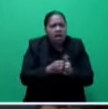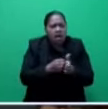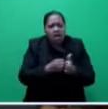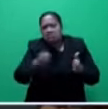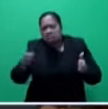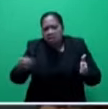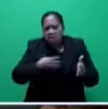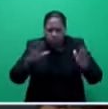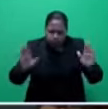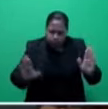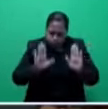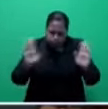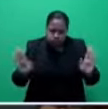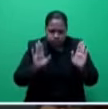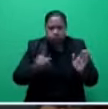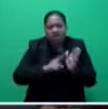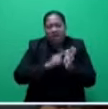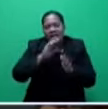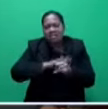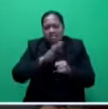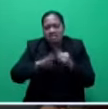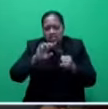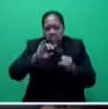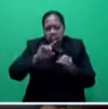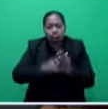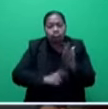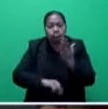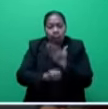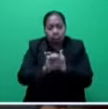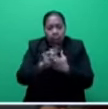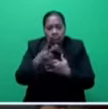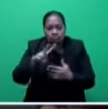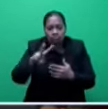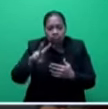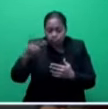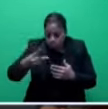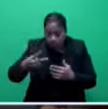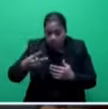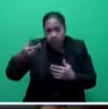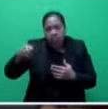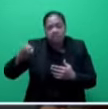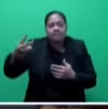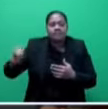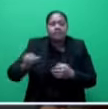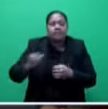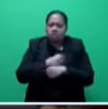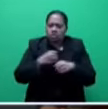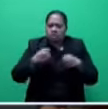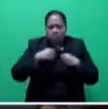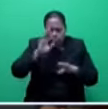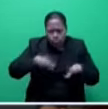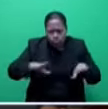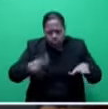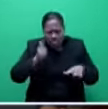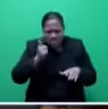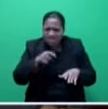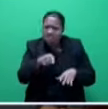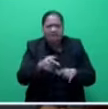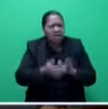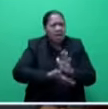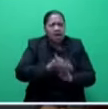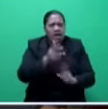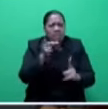until 12th June 2020. Mr. Speaker, sir, the health and safety of our children and our teachers was one of the highest priorities of